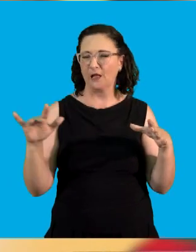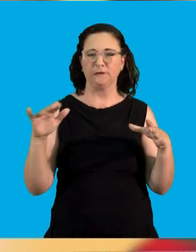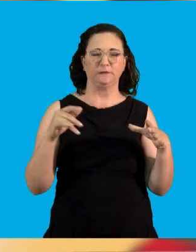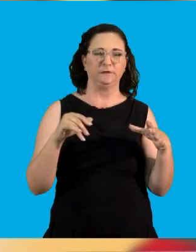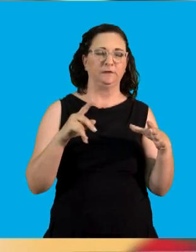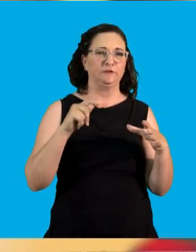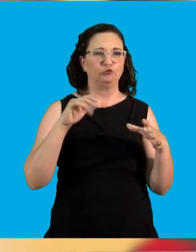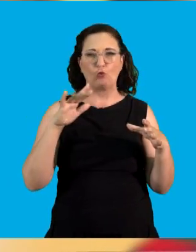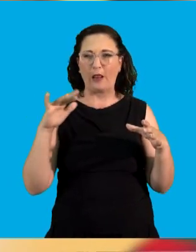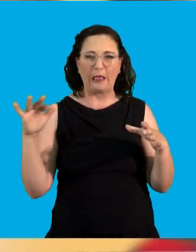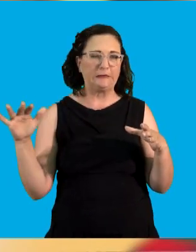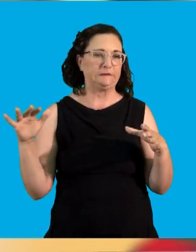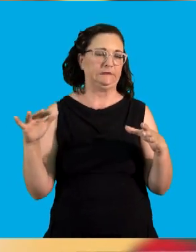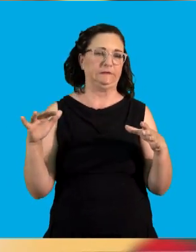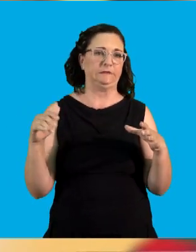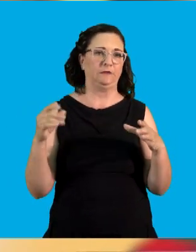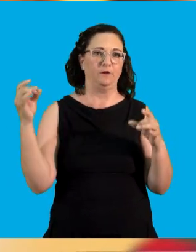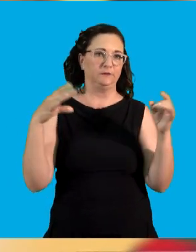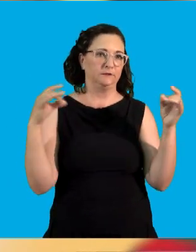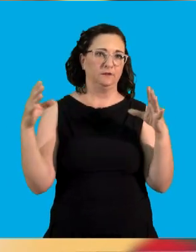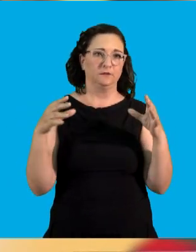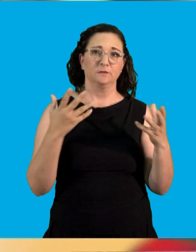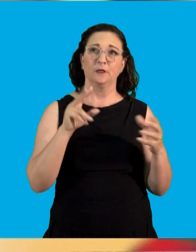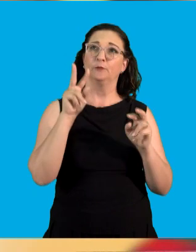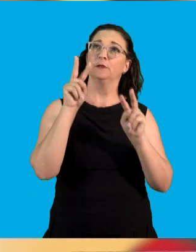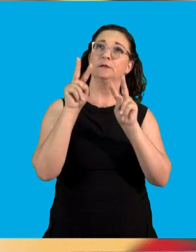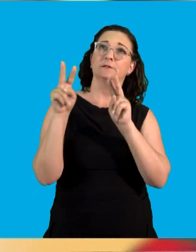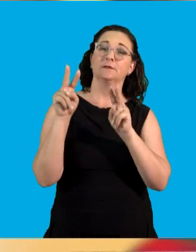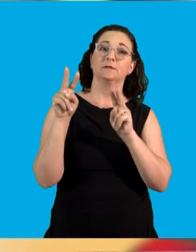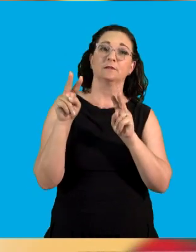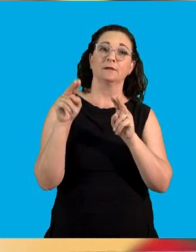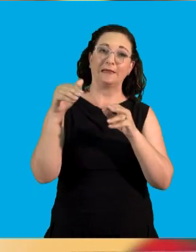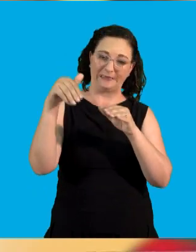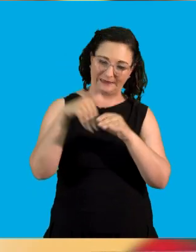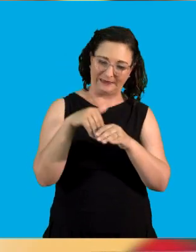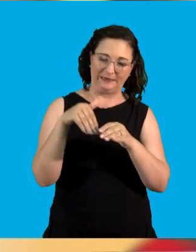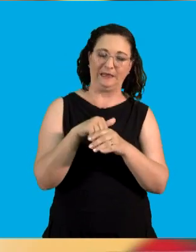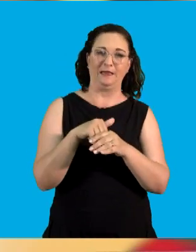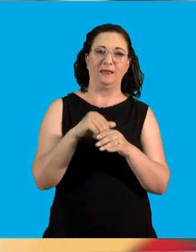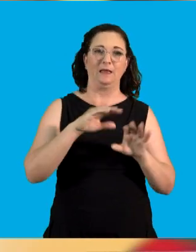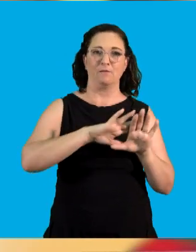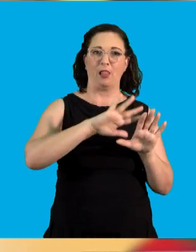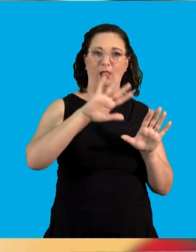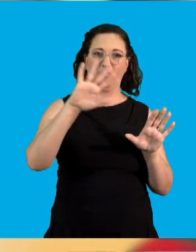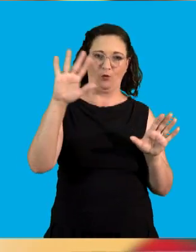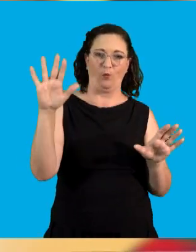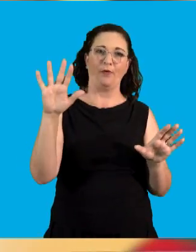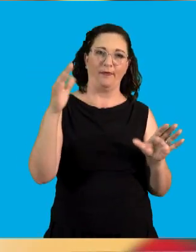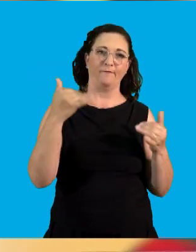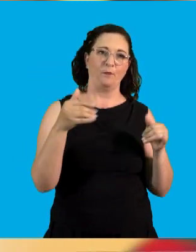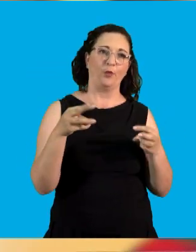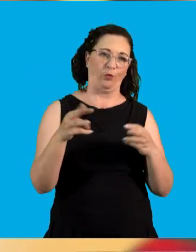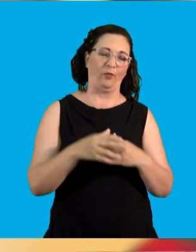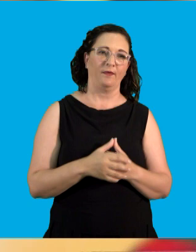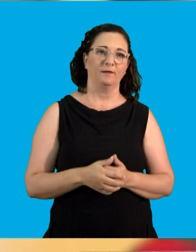and trillions of stars. So many stars that you see around you, they form part of the Milky Way galaxy. And most of